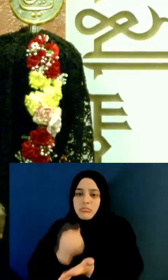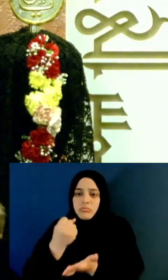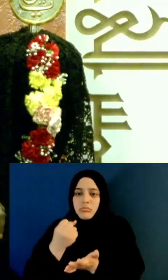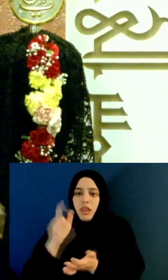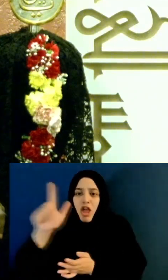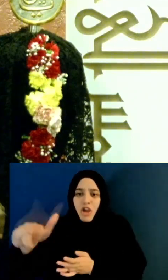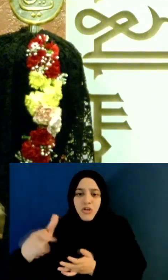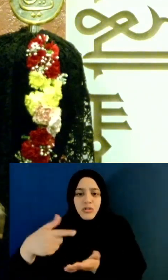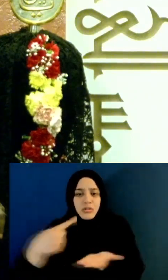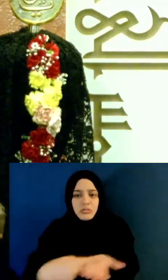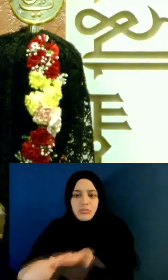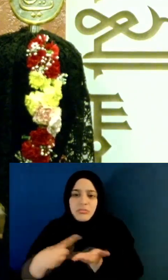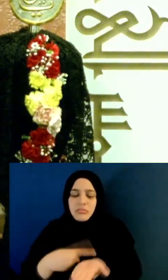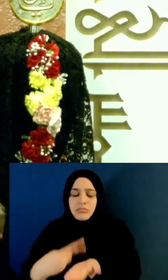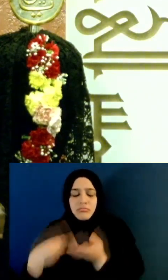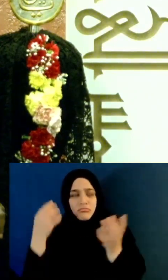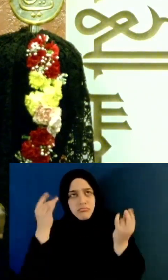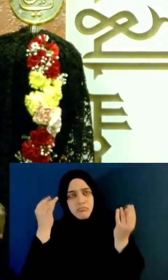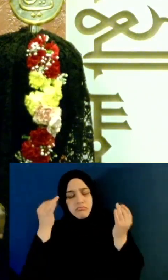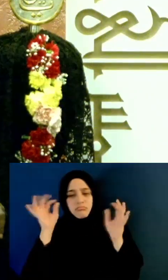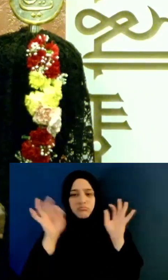and to see what we can do.